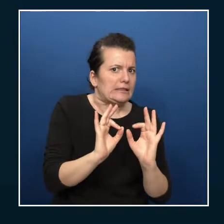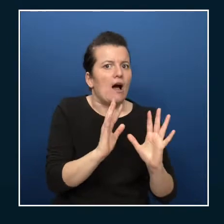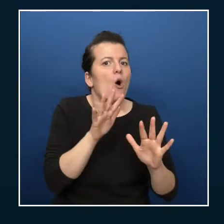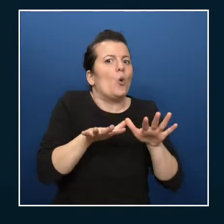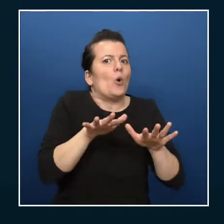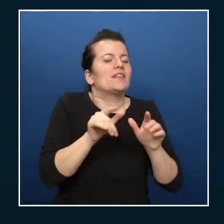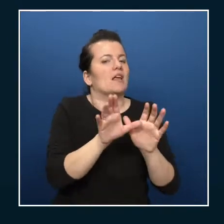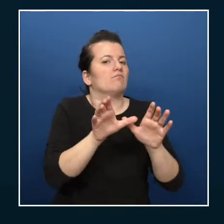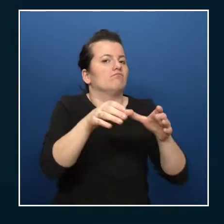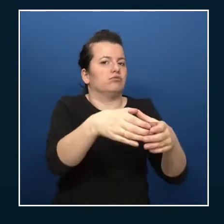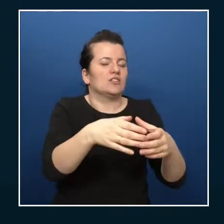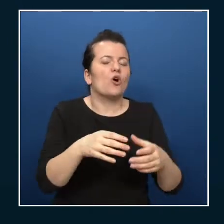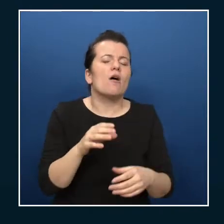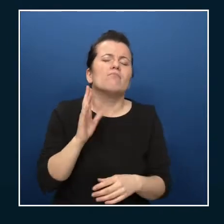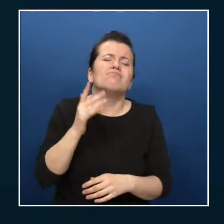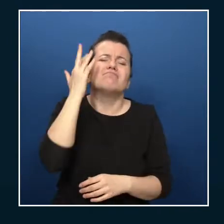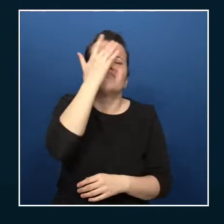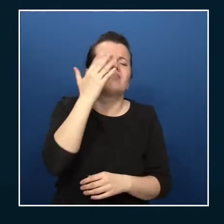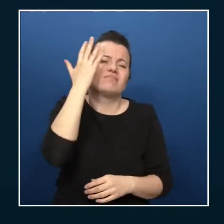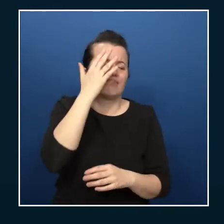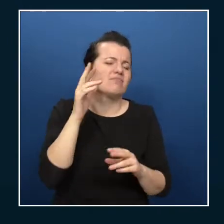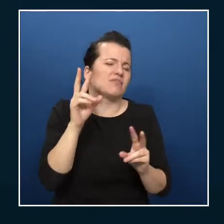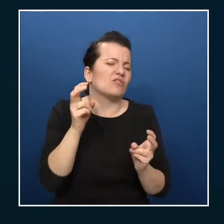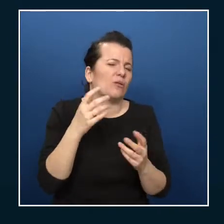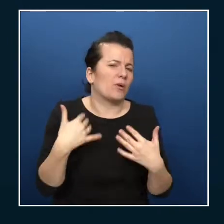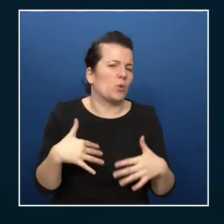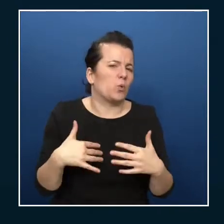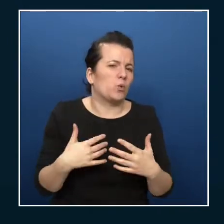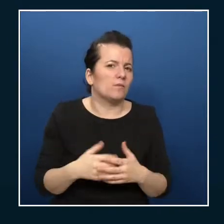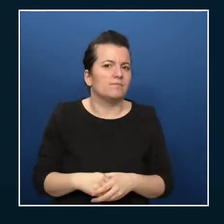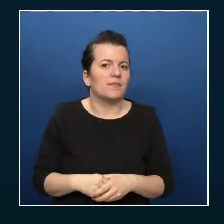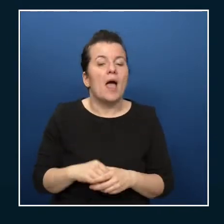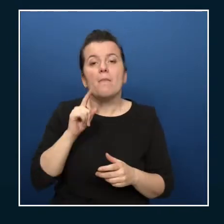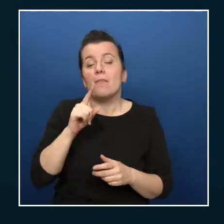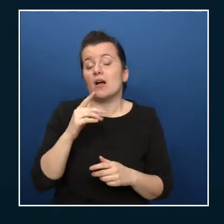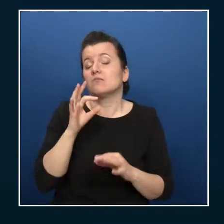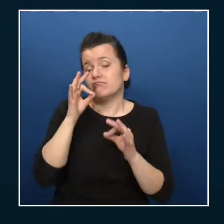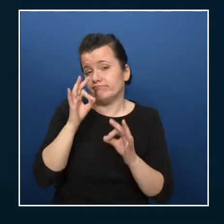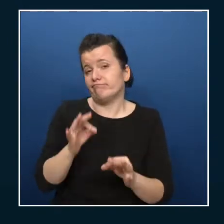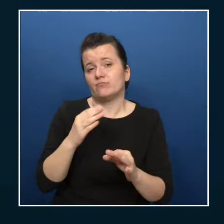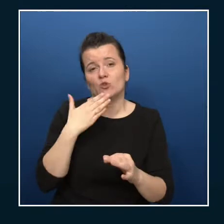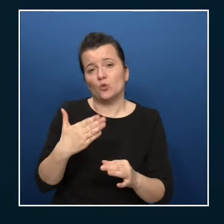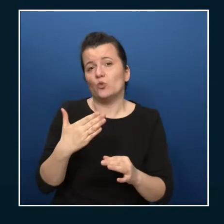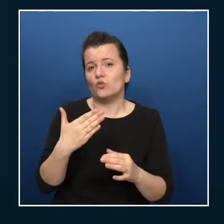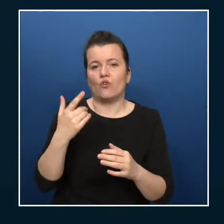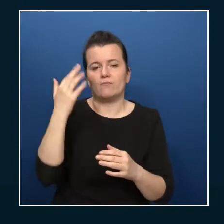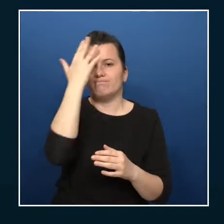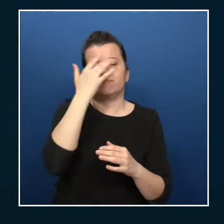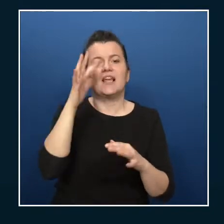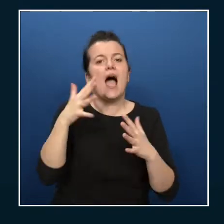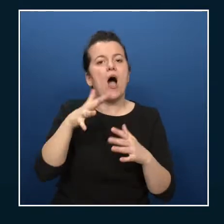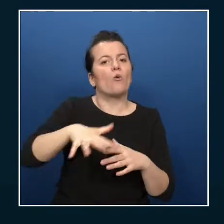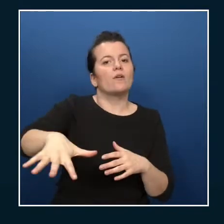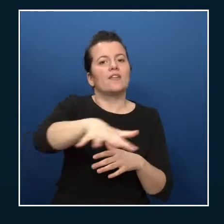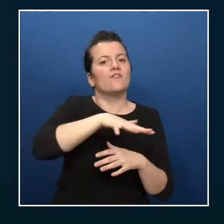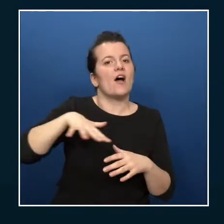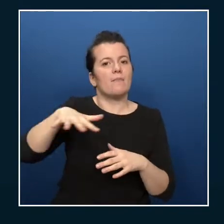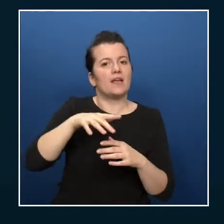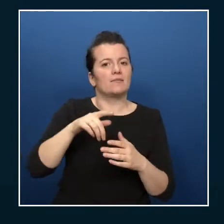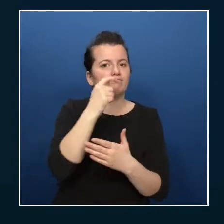to take in and a lot to digest. But I think that it's the right approach to design your environment, even if you're not an